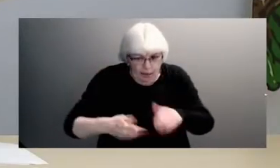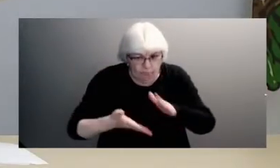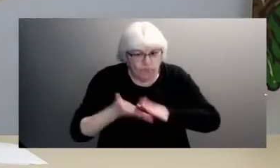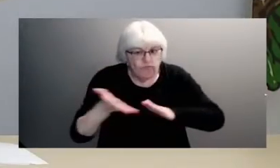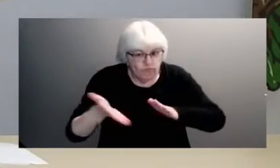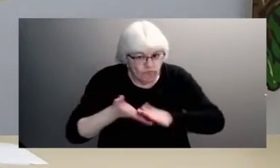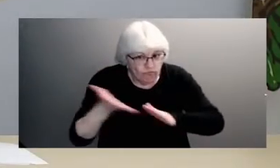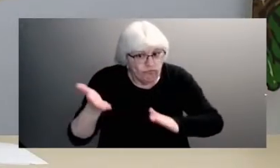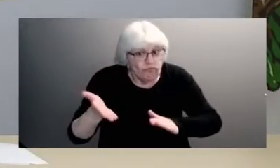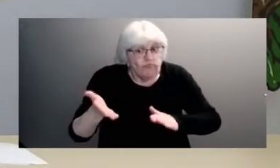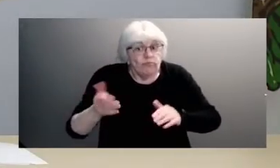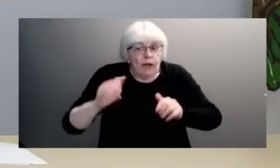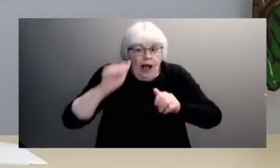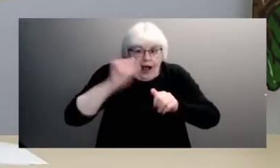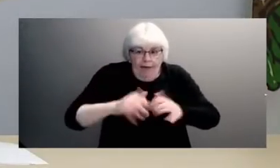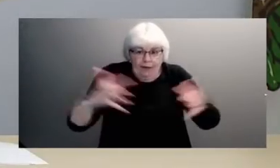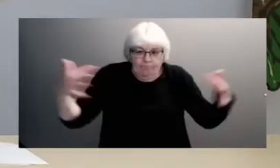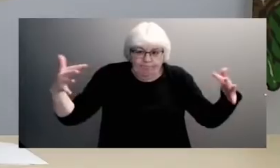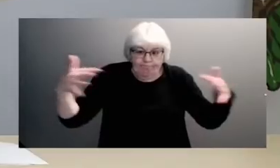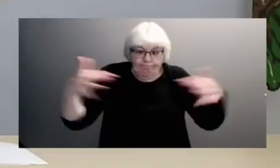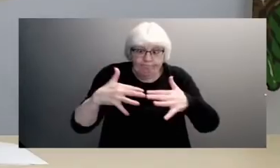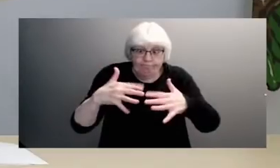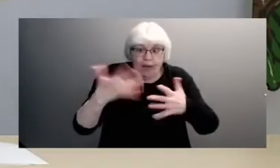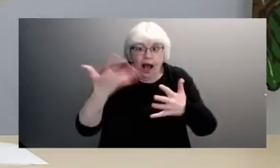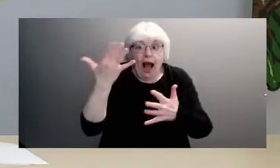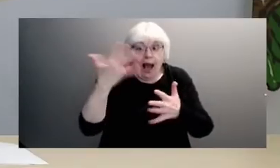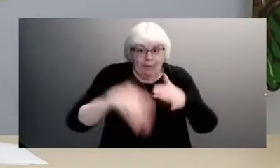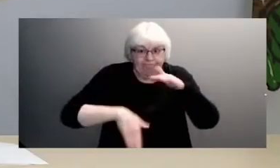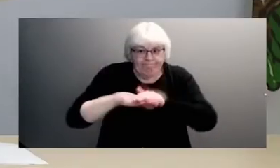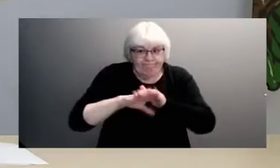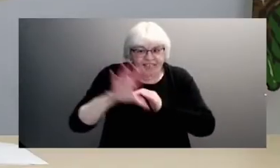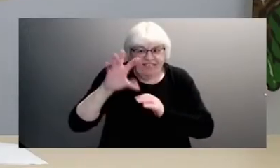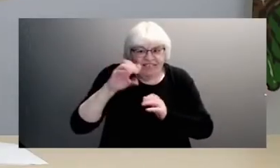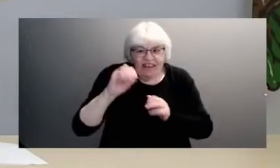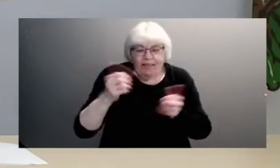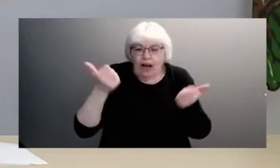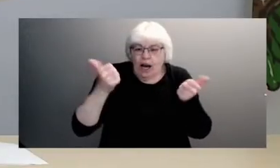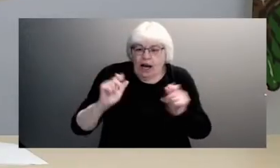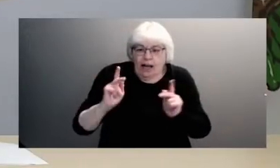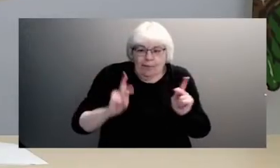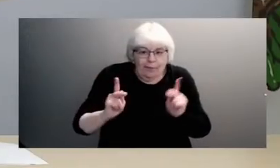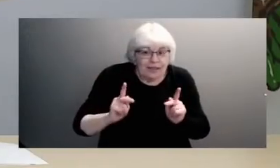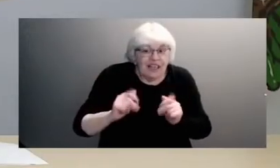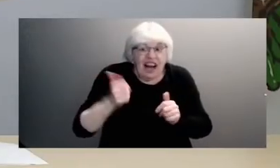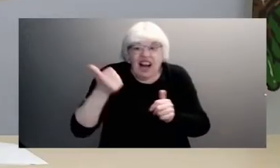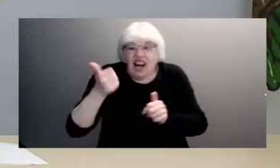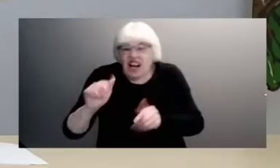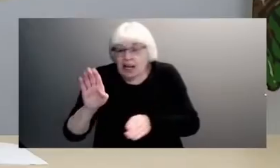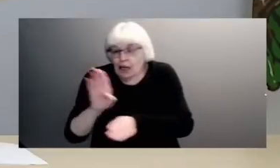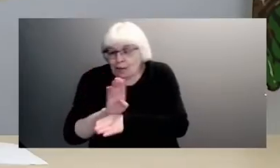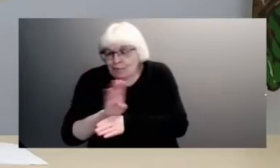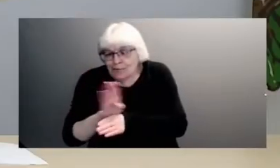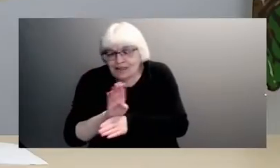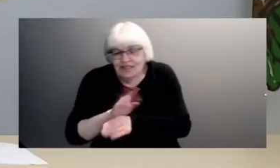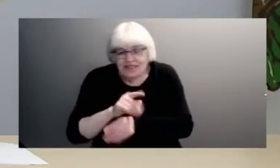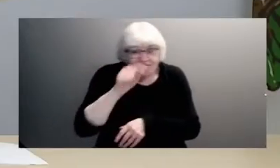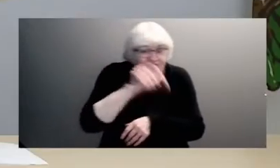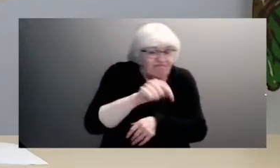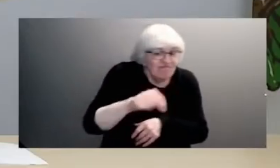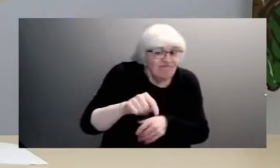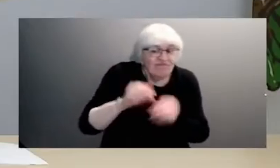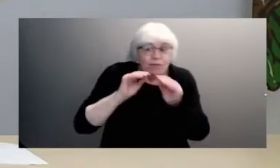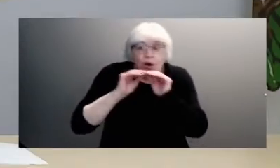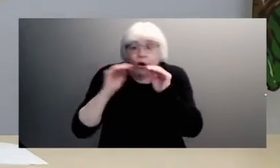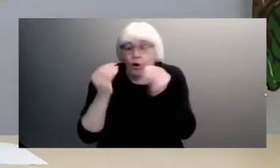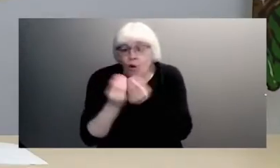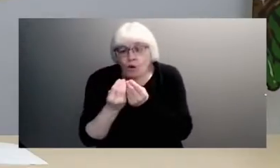Every business, eating establishment, and organization should take every reasonable step to ensure a minimum of 6 feet between patrons